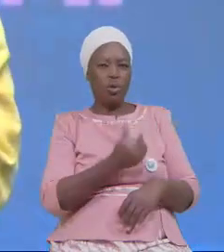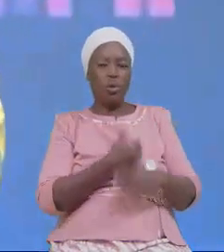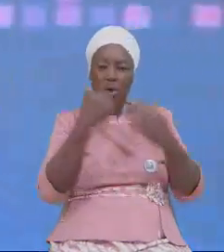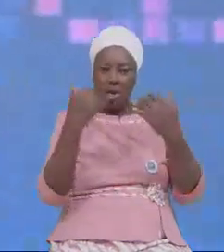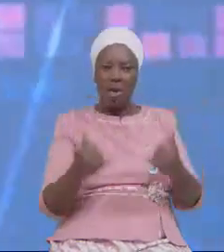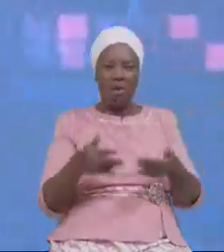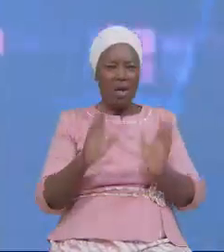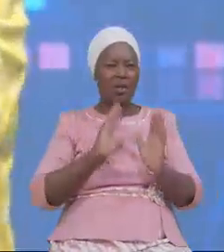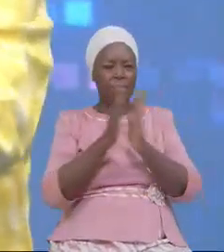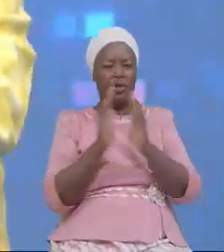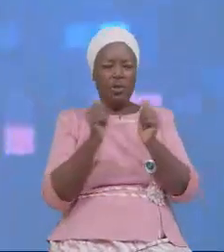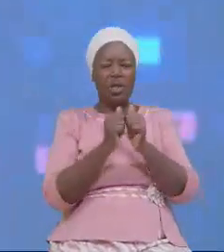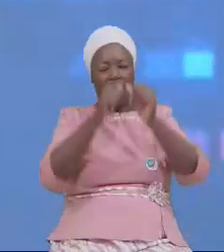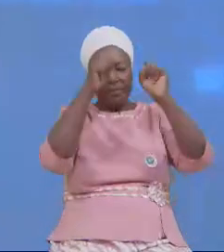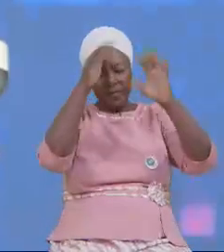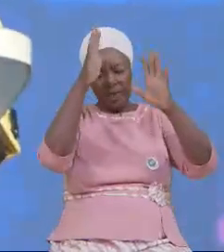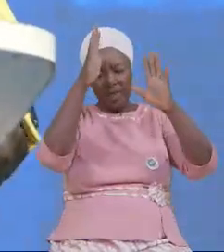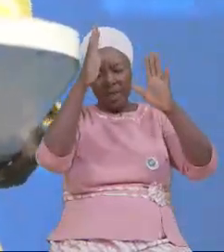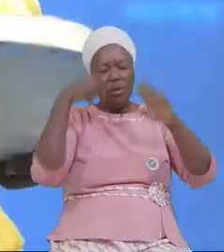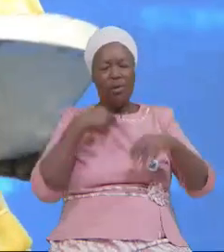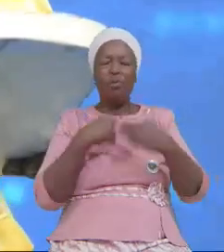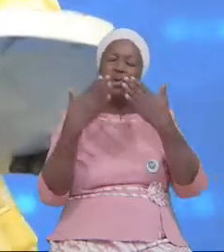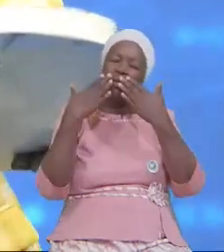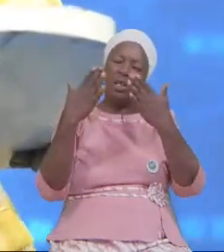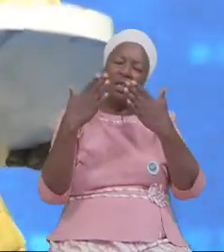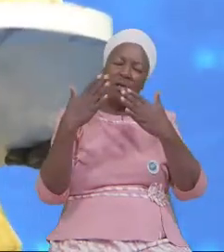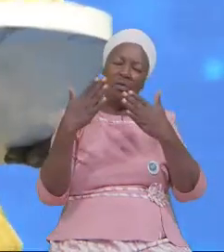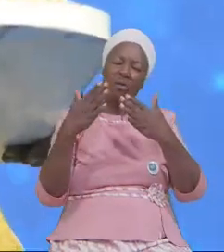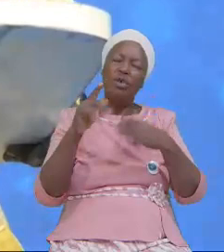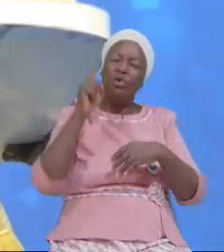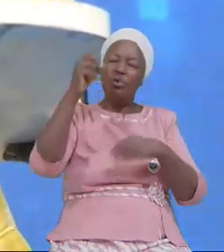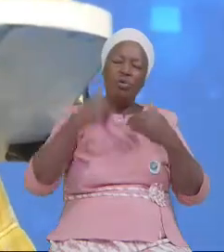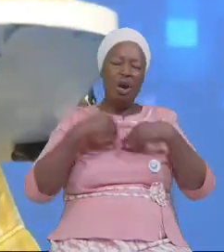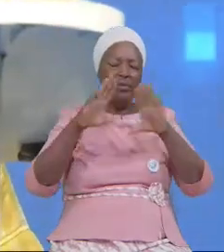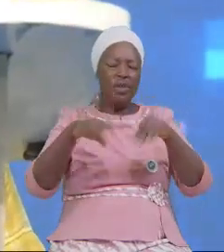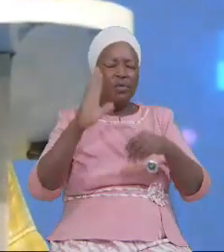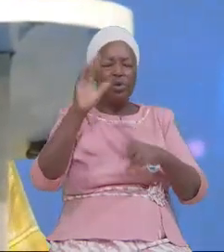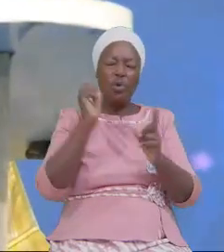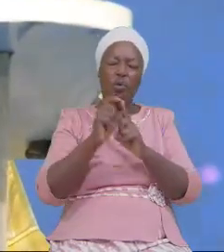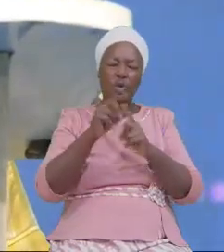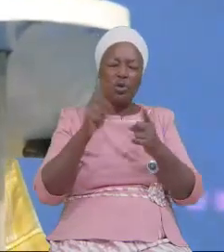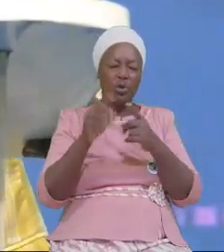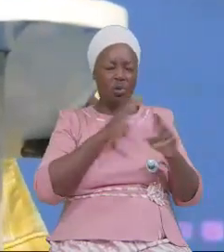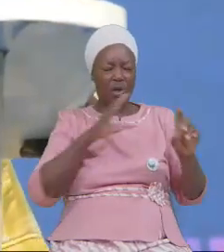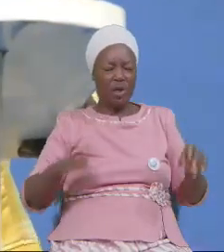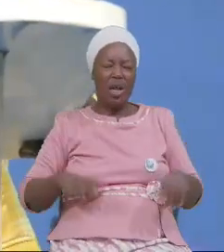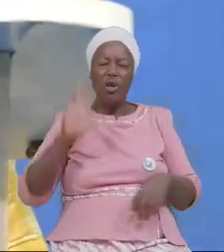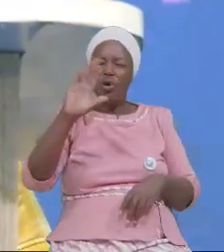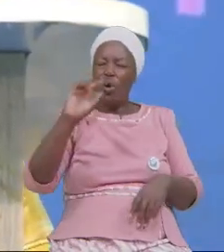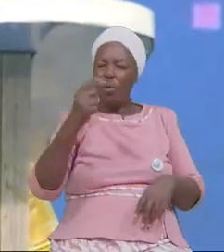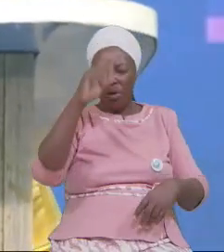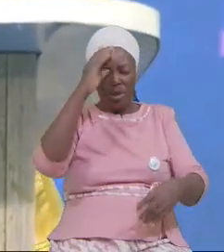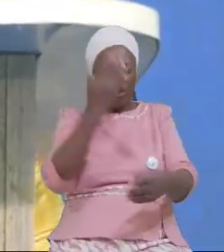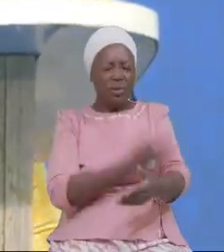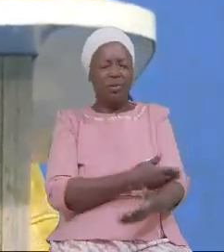pray. Father, well, thank you. You have given your word to Christ, to your only begotten